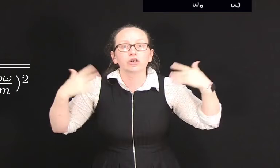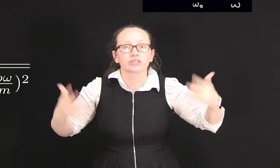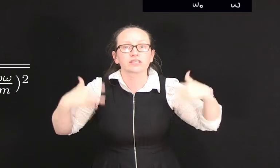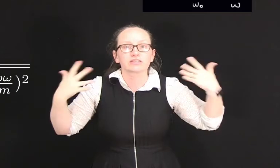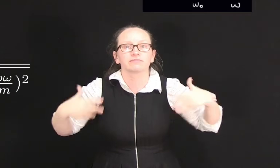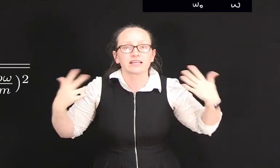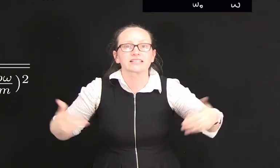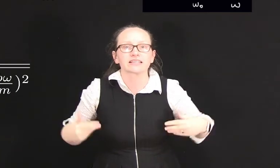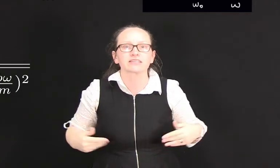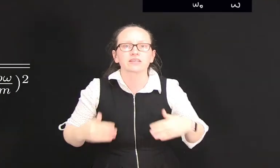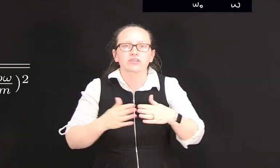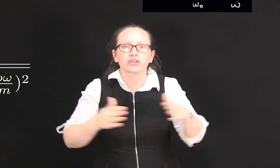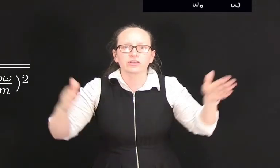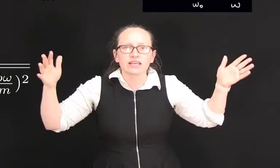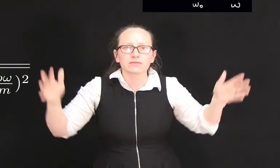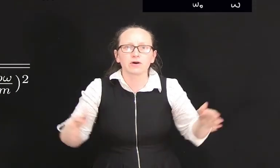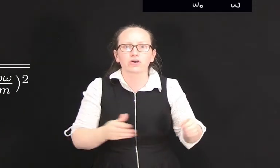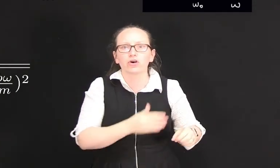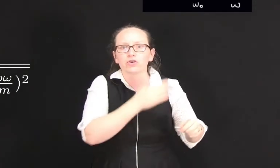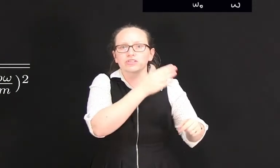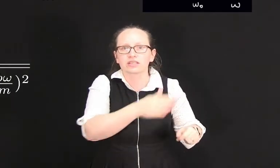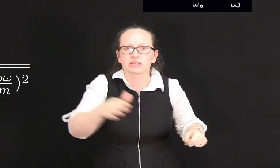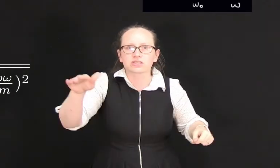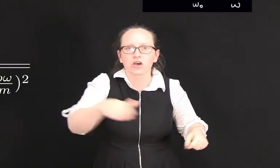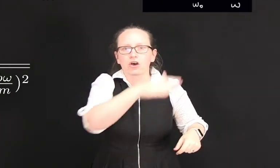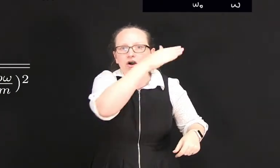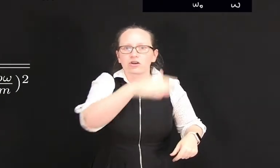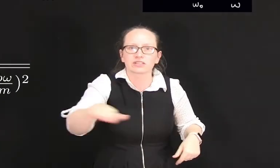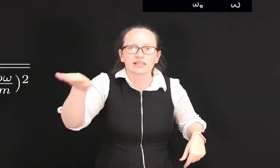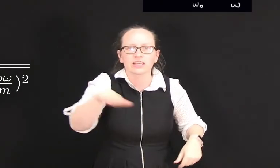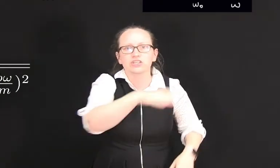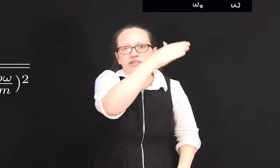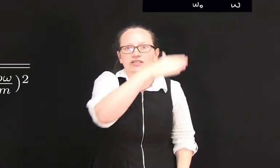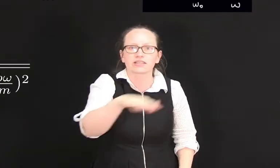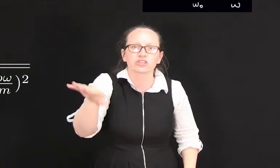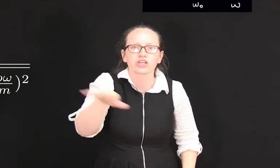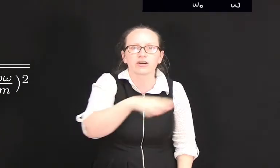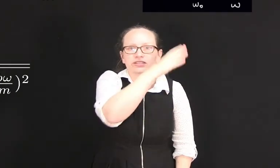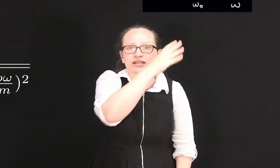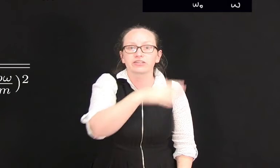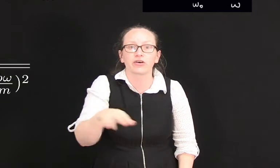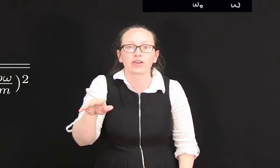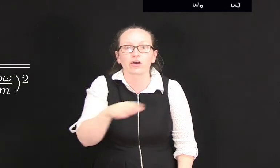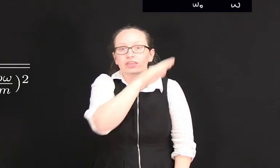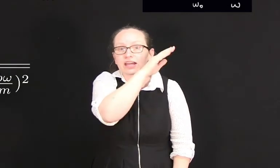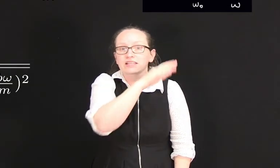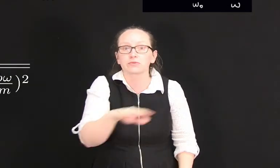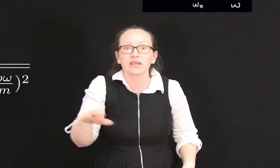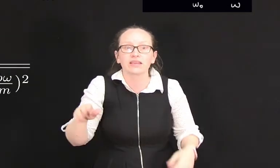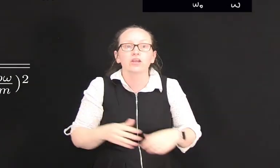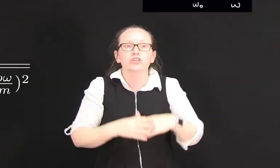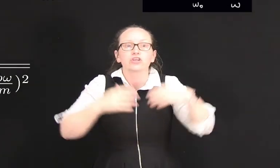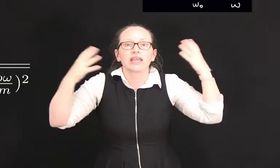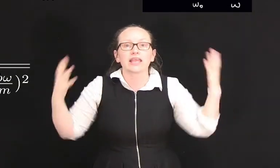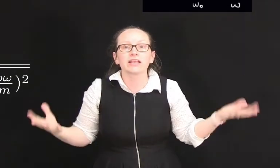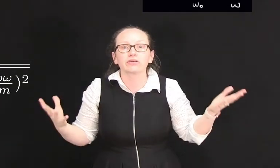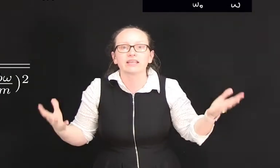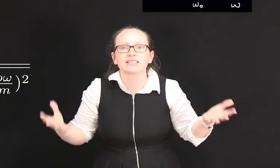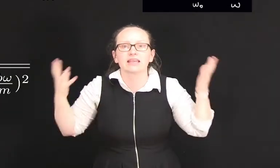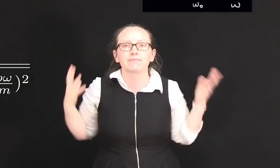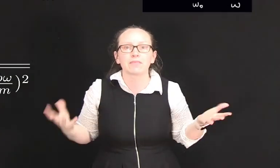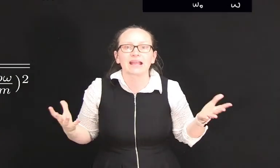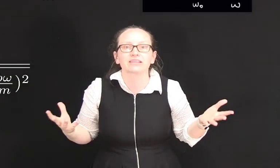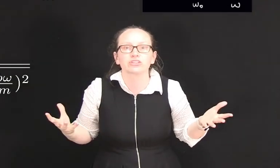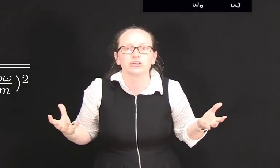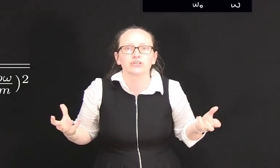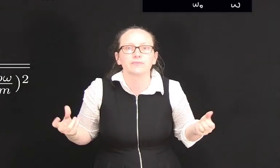actually causes resonance. So that's what causes the oscillations that the child is undergoing on that swing to